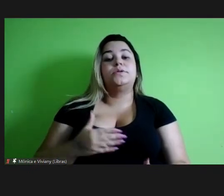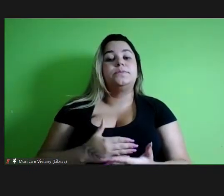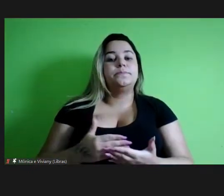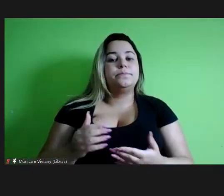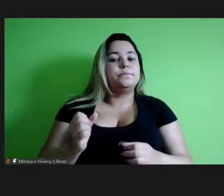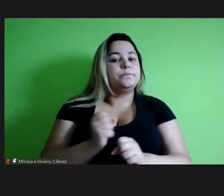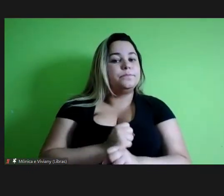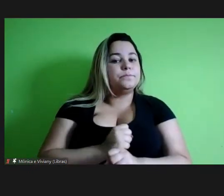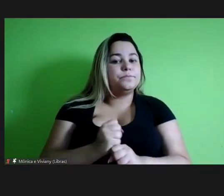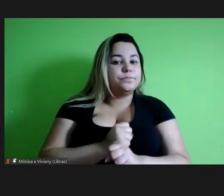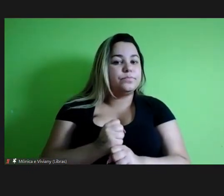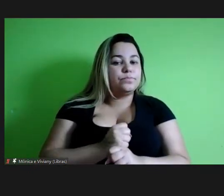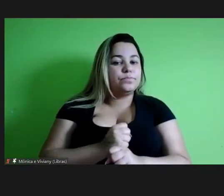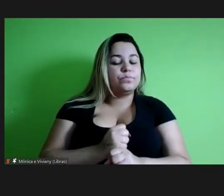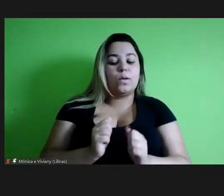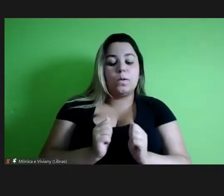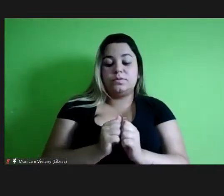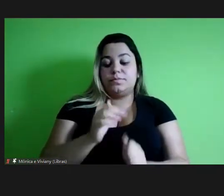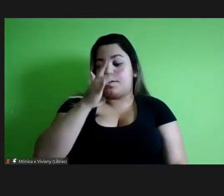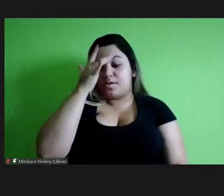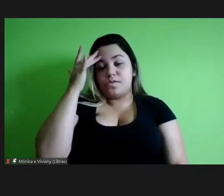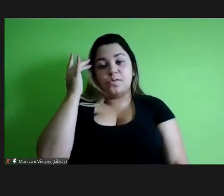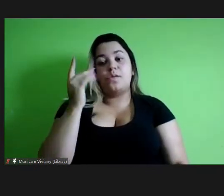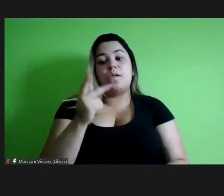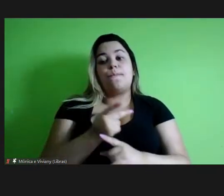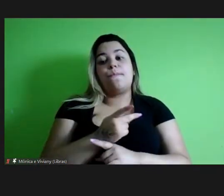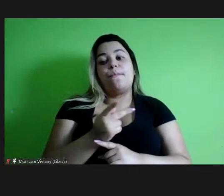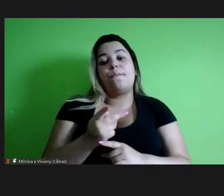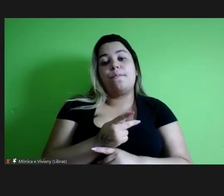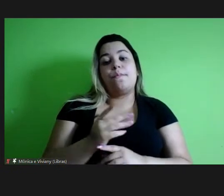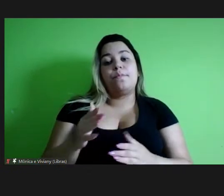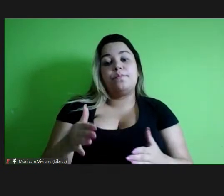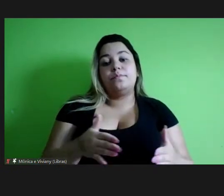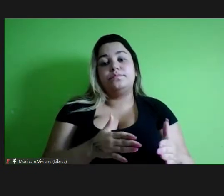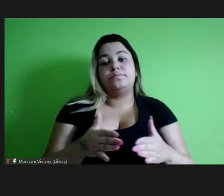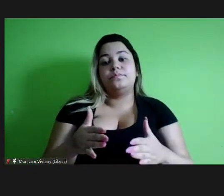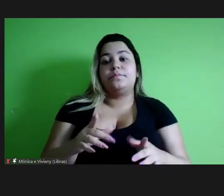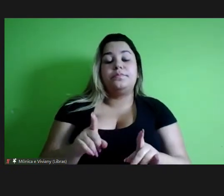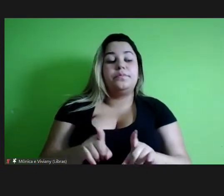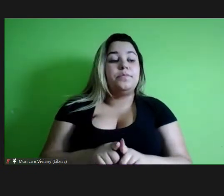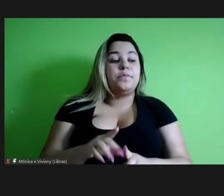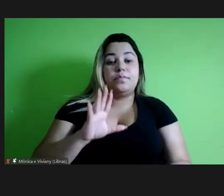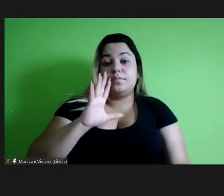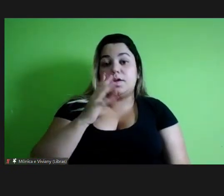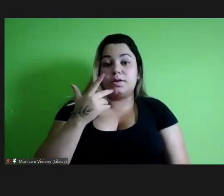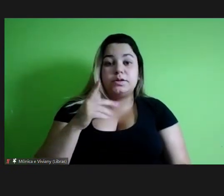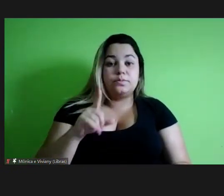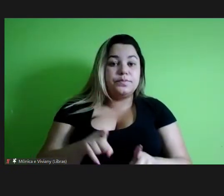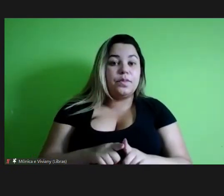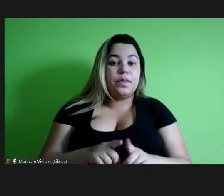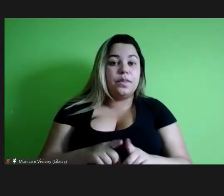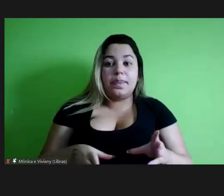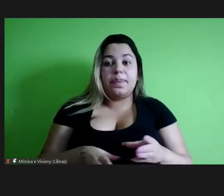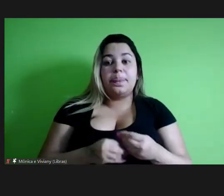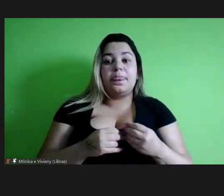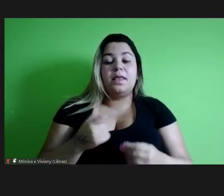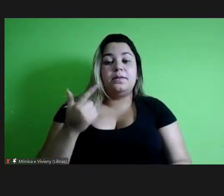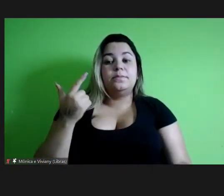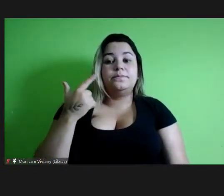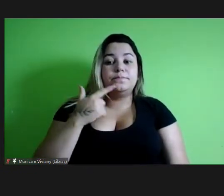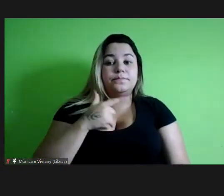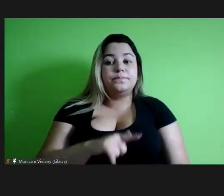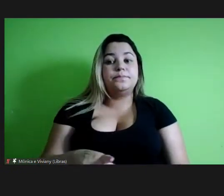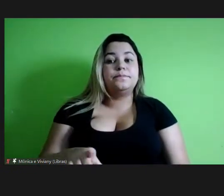year, and I can do it alongside of this person, look for paths not to solve completely because there are